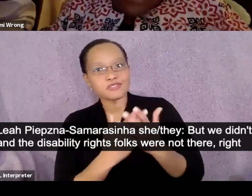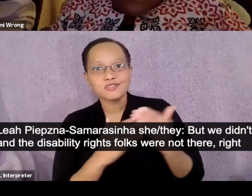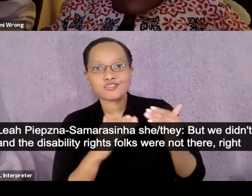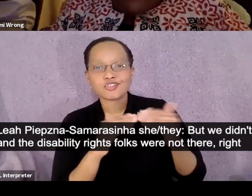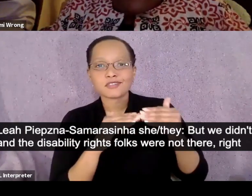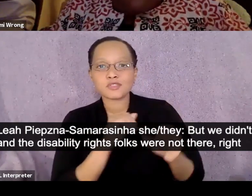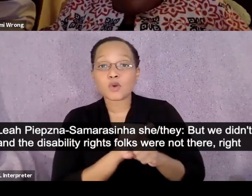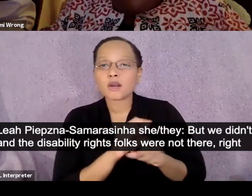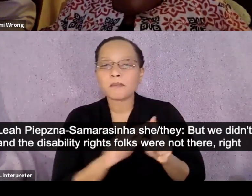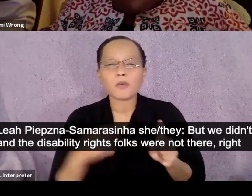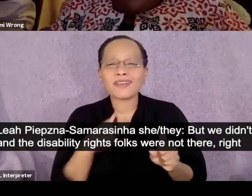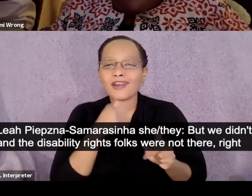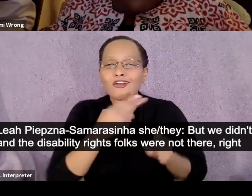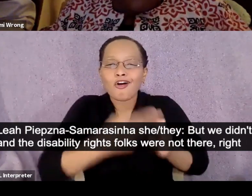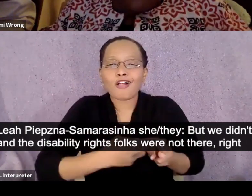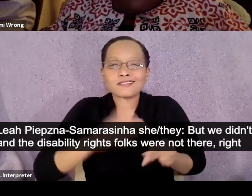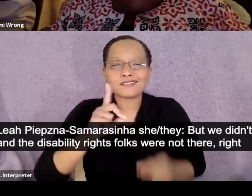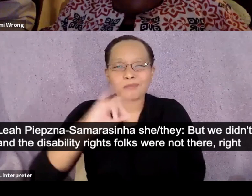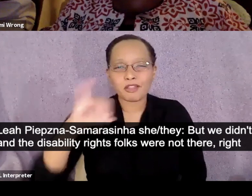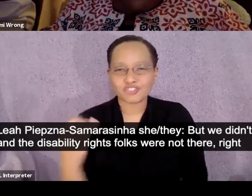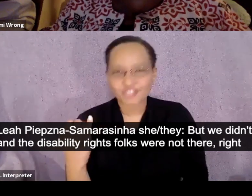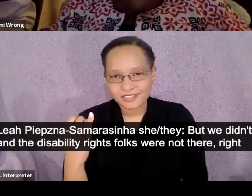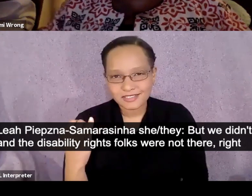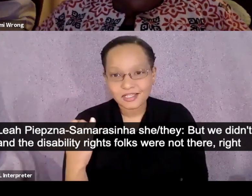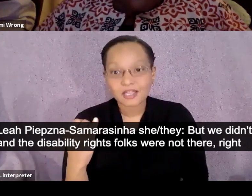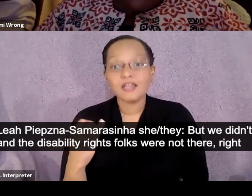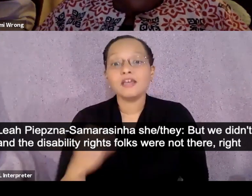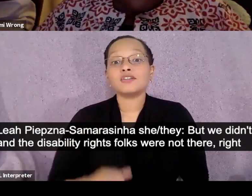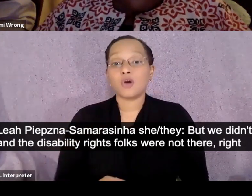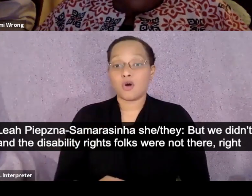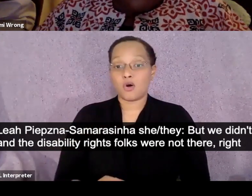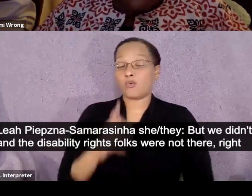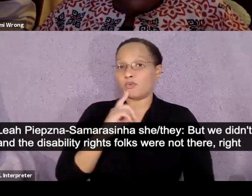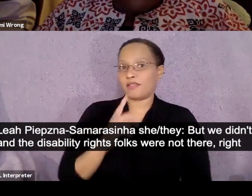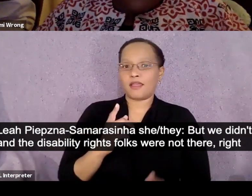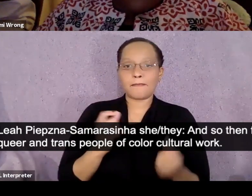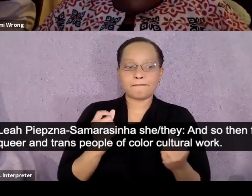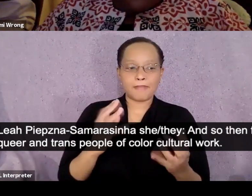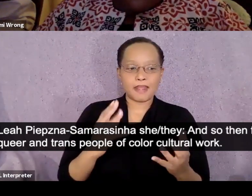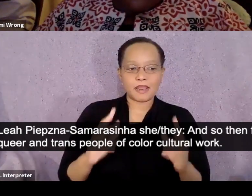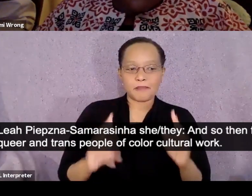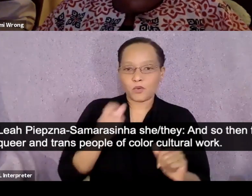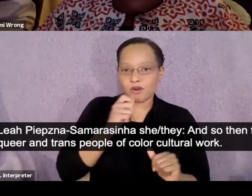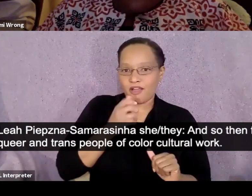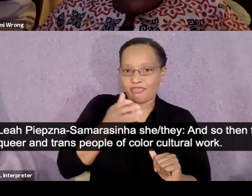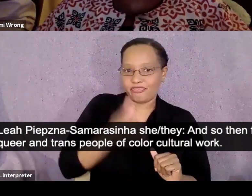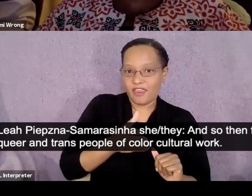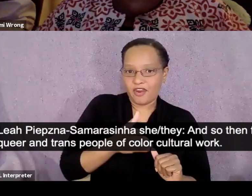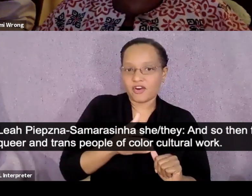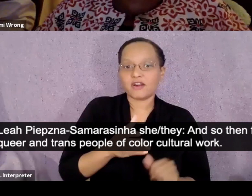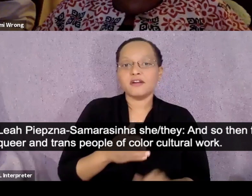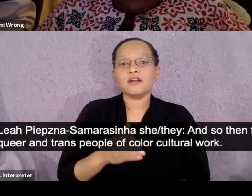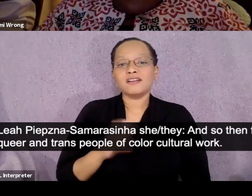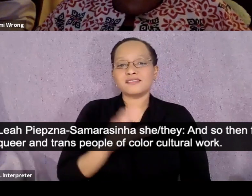We didn't name, and definitely the SIL and the disability rights folks were not there, right? And so then fast forward to,